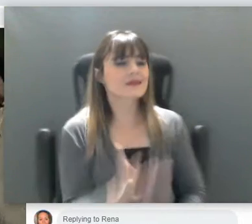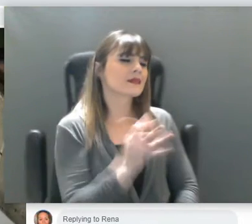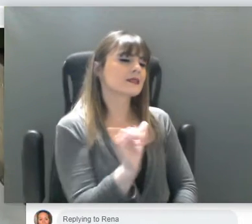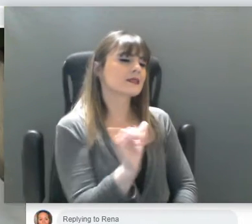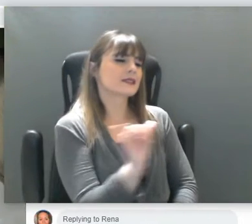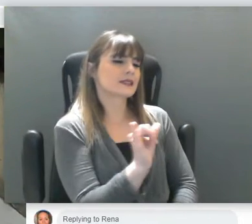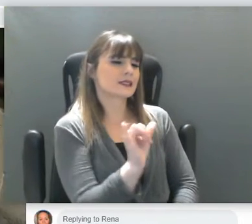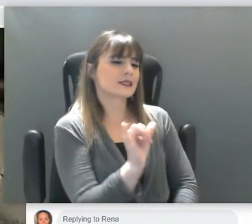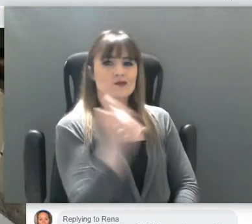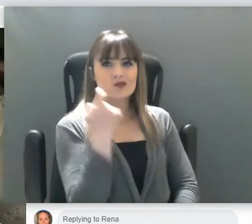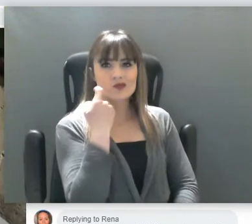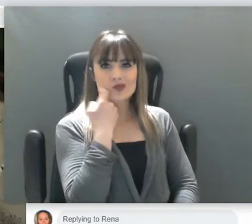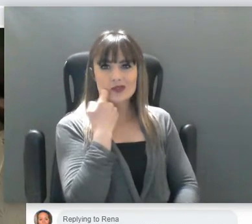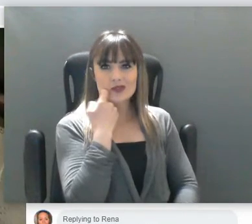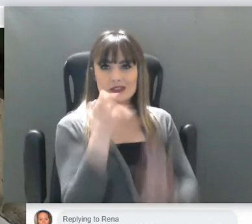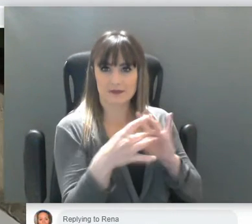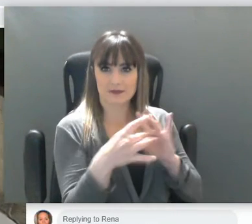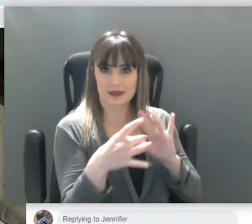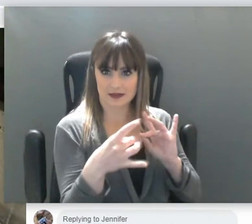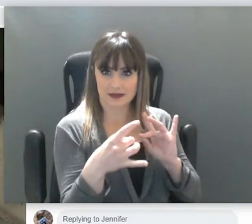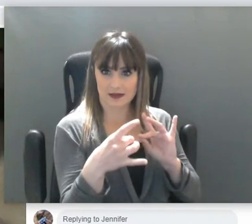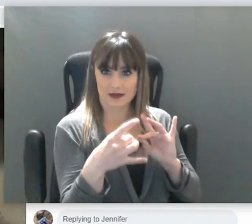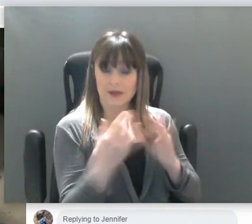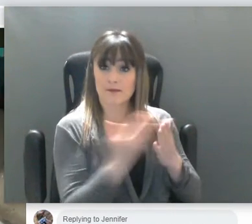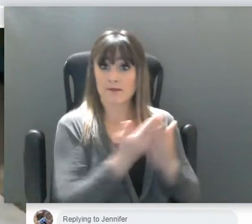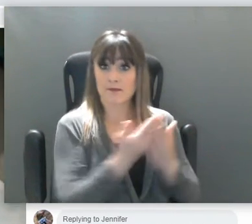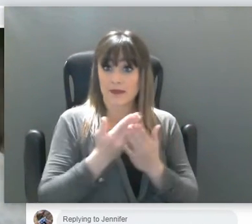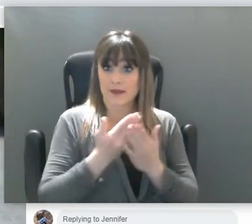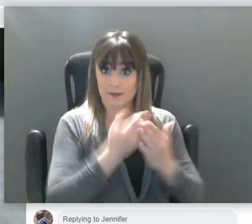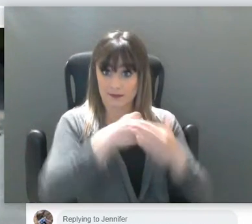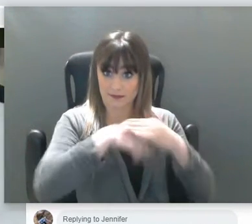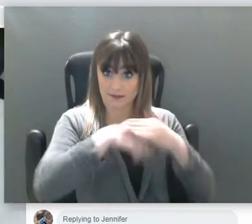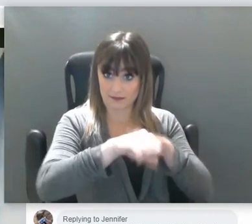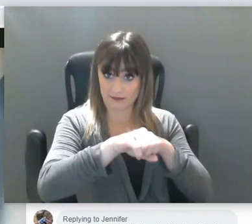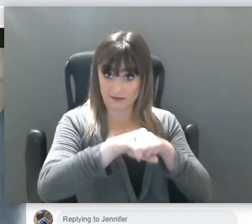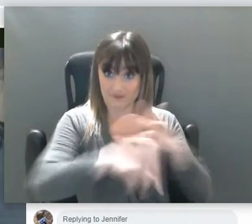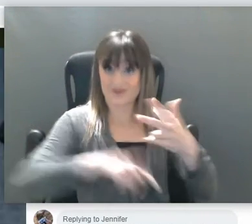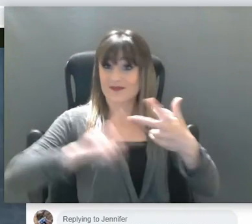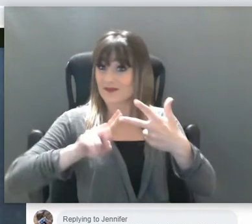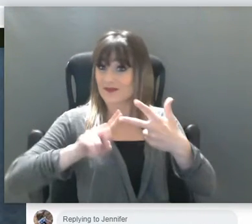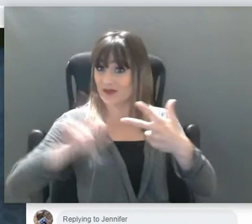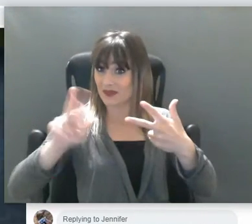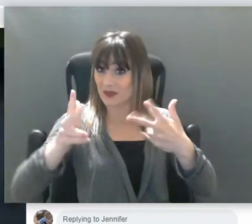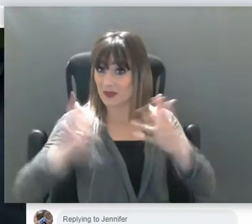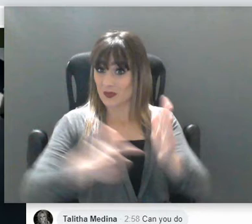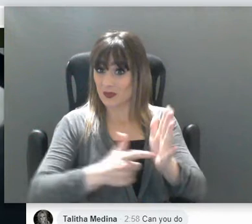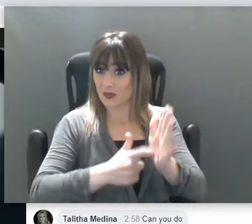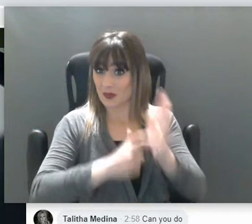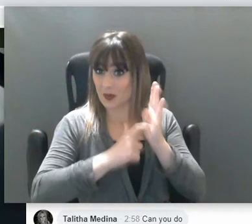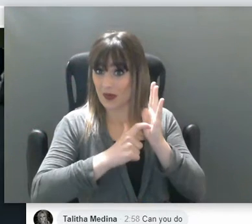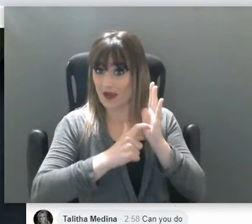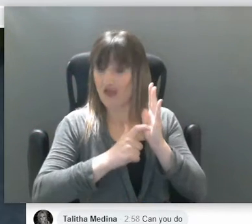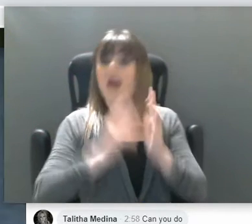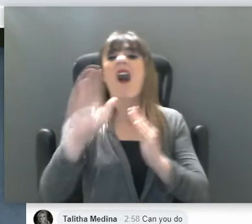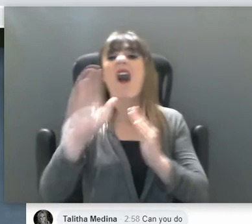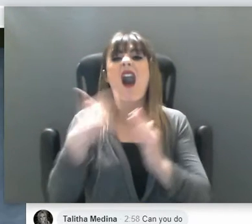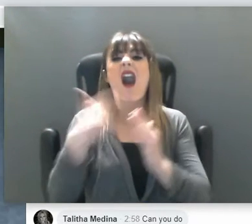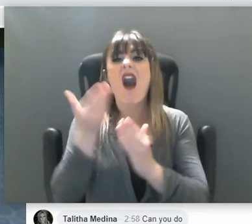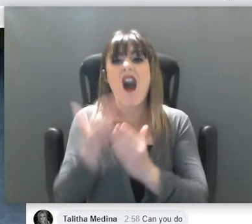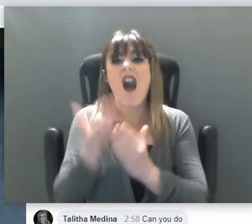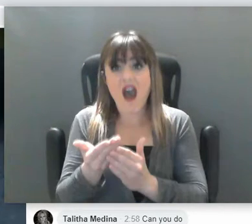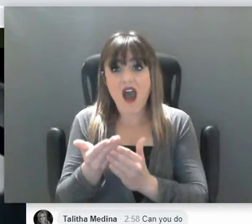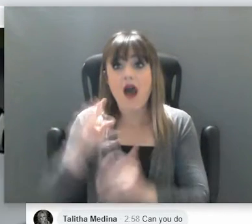with live babies, all mammal babies, when they are born, drink milk. So that is the third quality of what